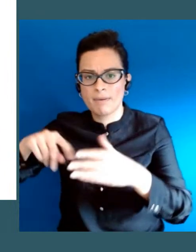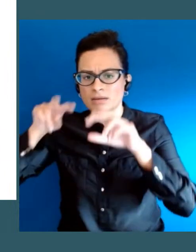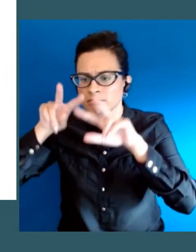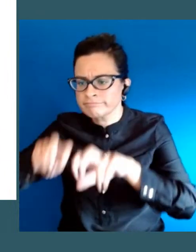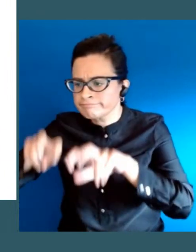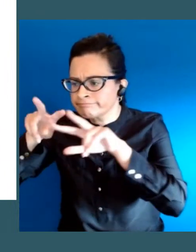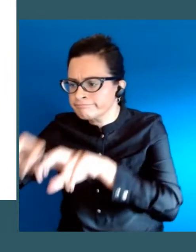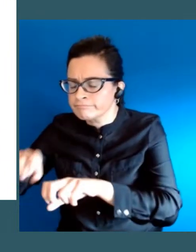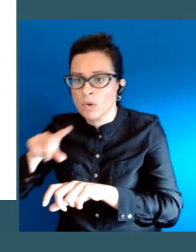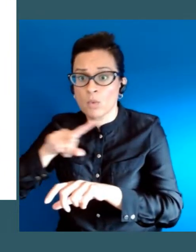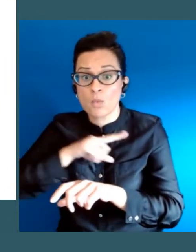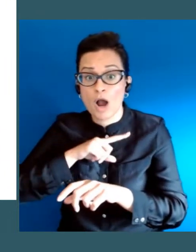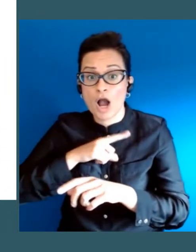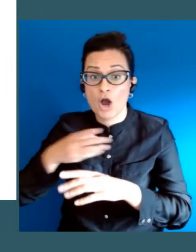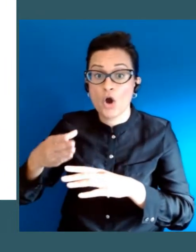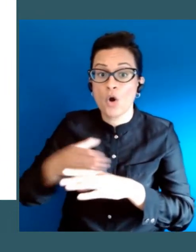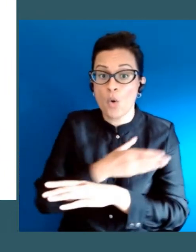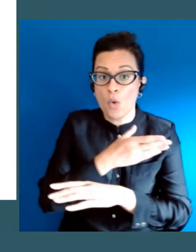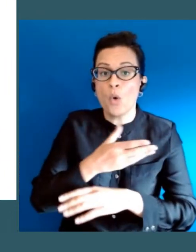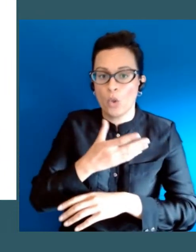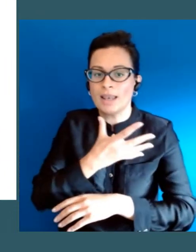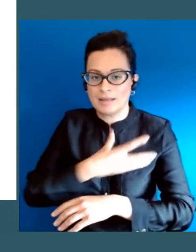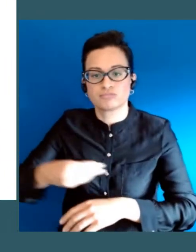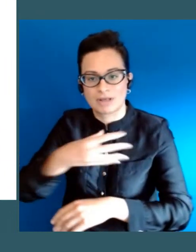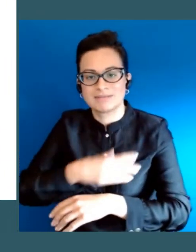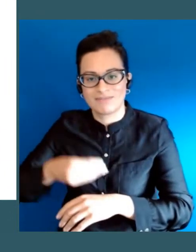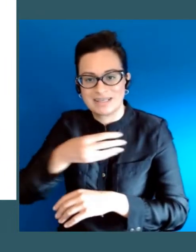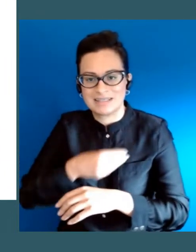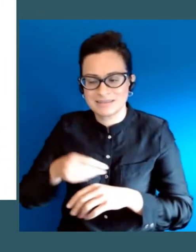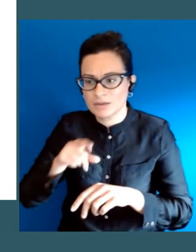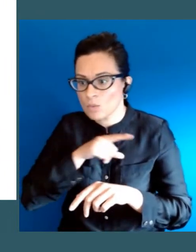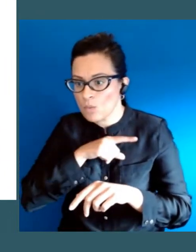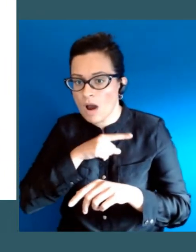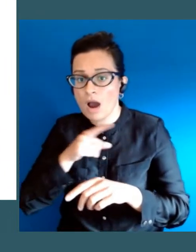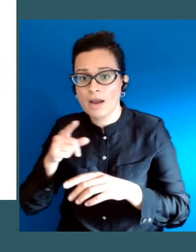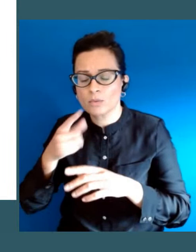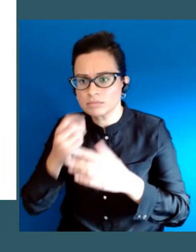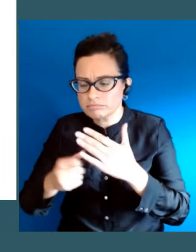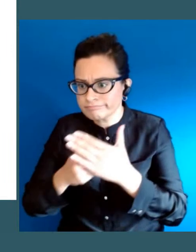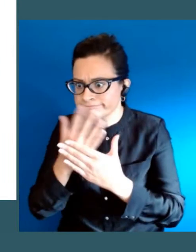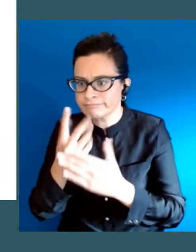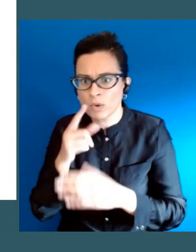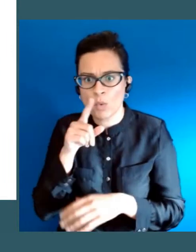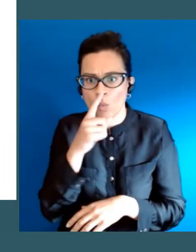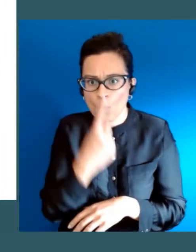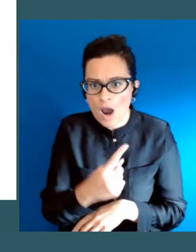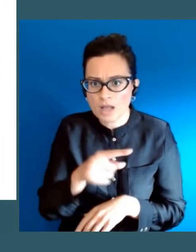early breastfeeding on development of eczema at 1 and 2 years of age.